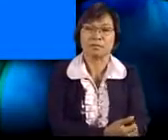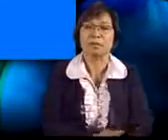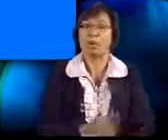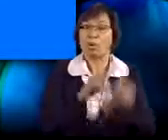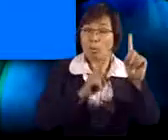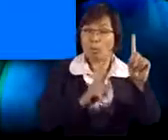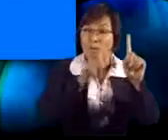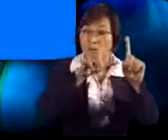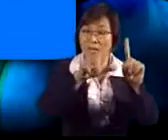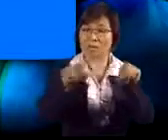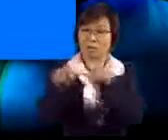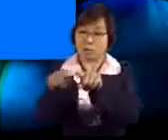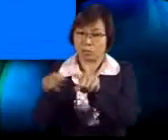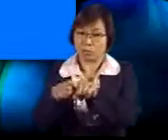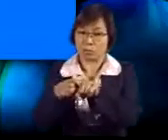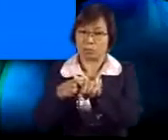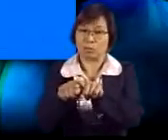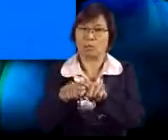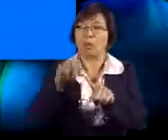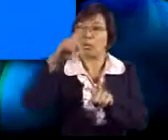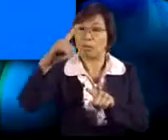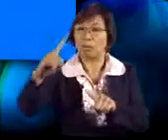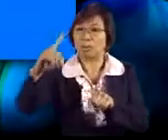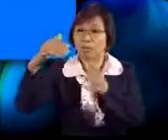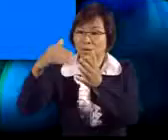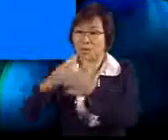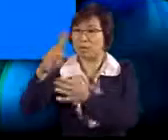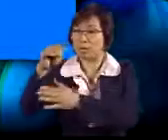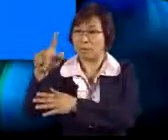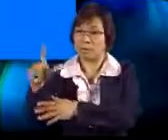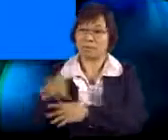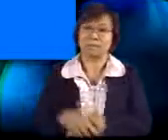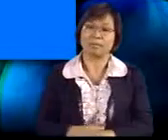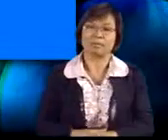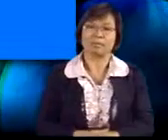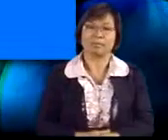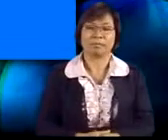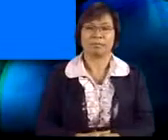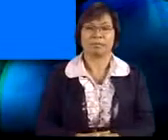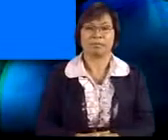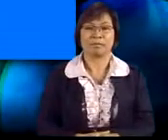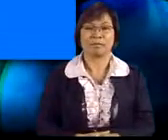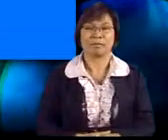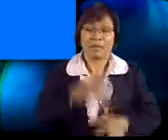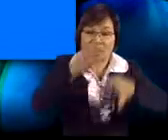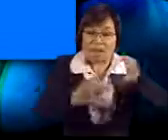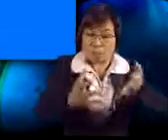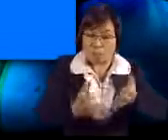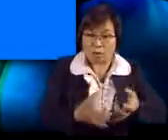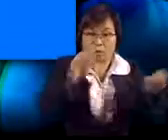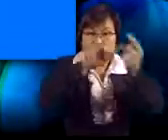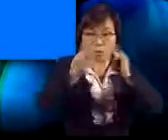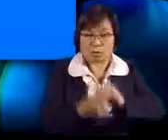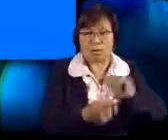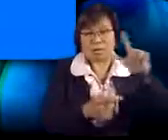One liter is equal to 1,000 milliliters. So, if you want to